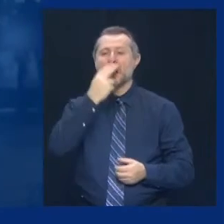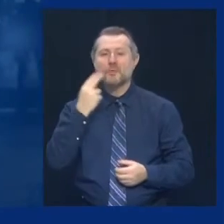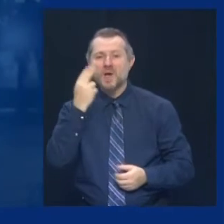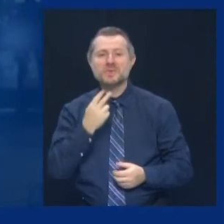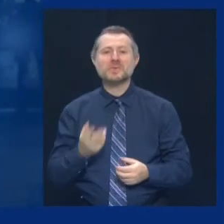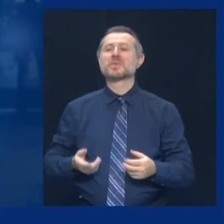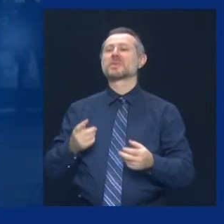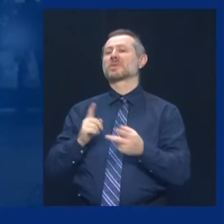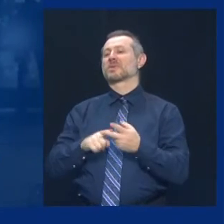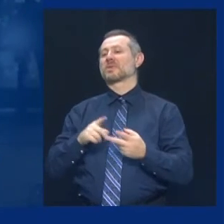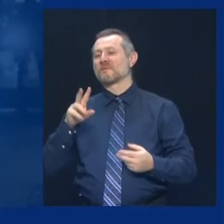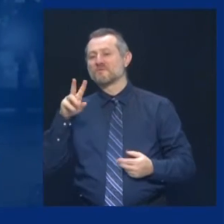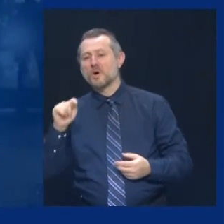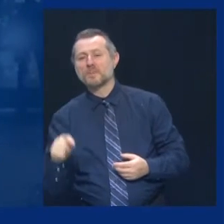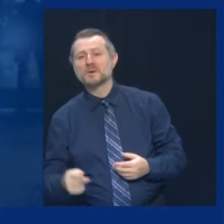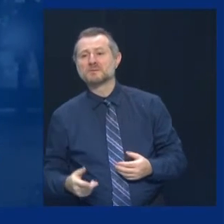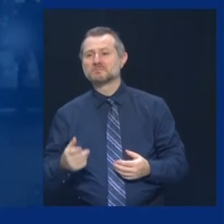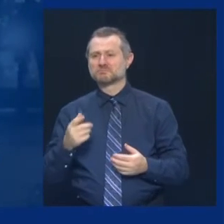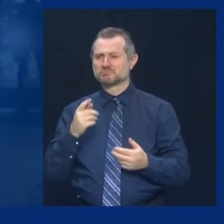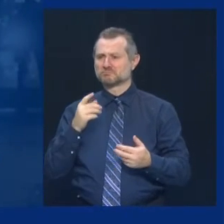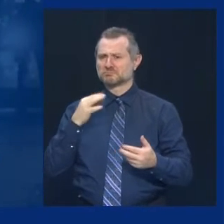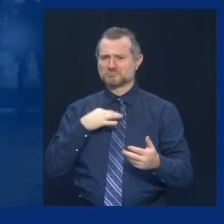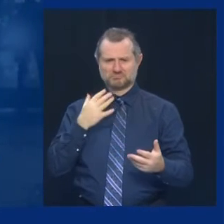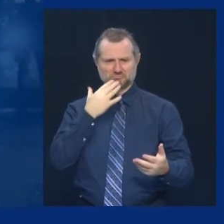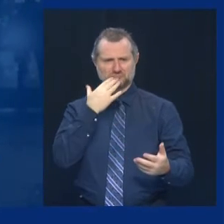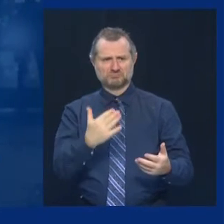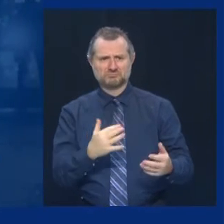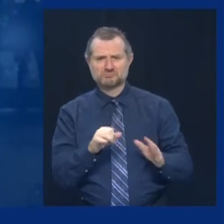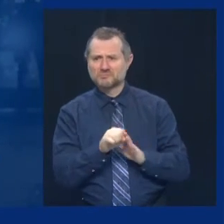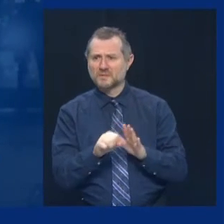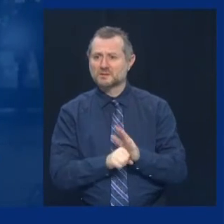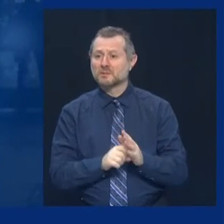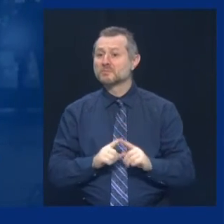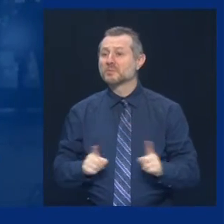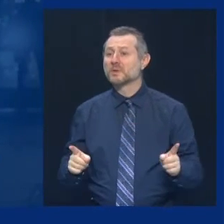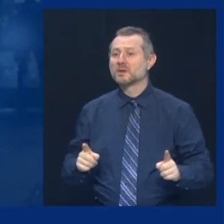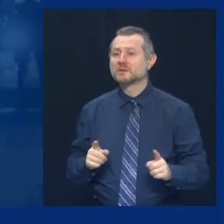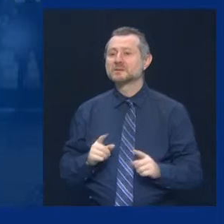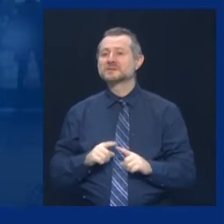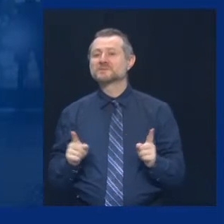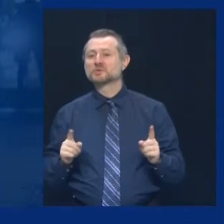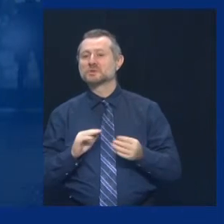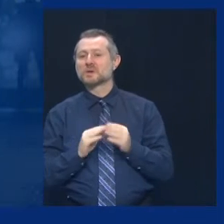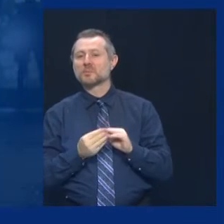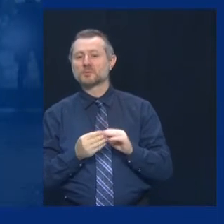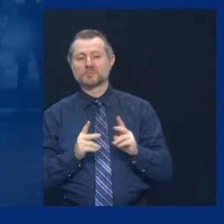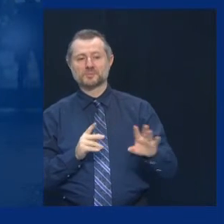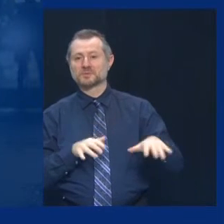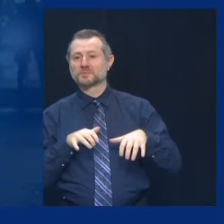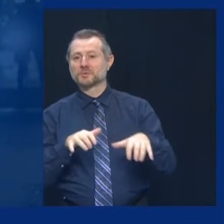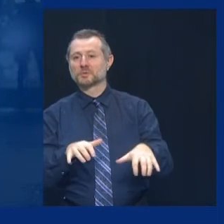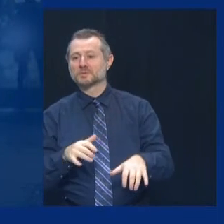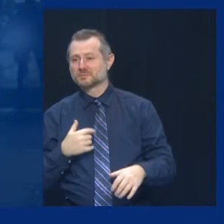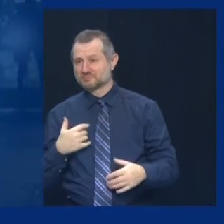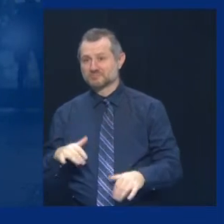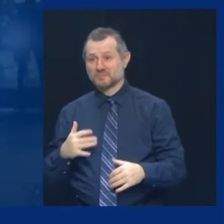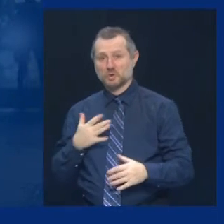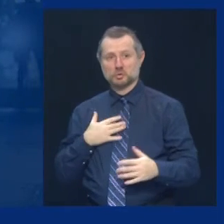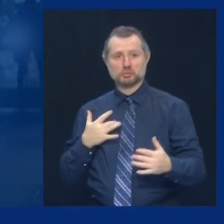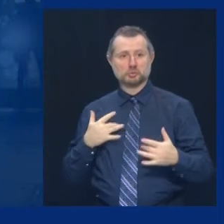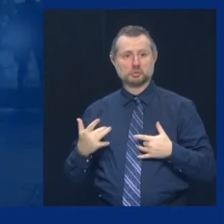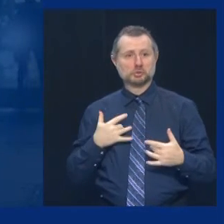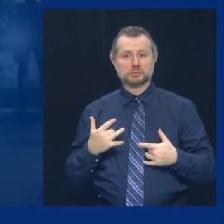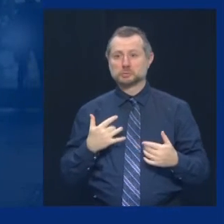demographics, different geography. This is very concerning. This new strain that they have found in the UK.